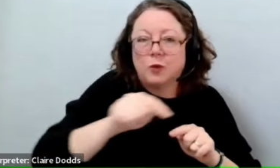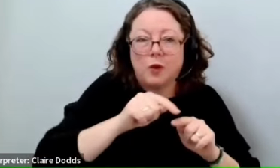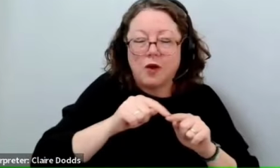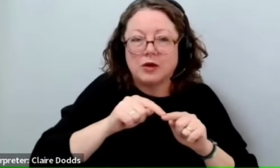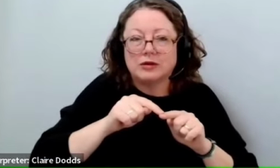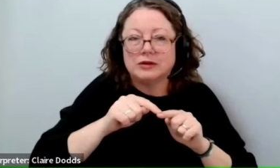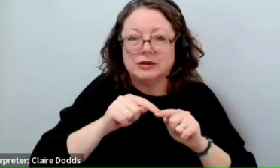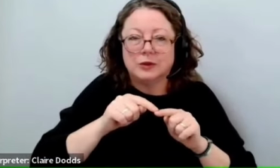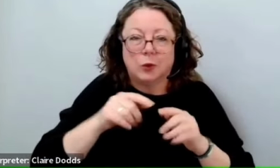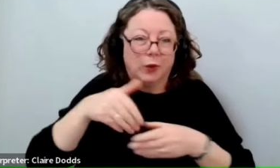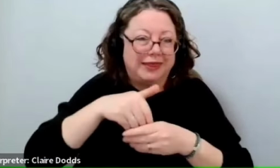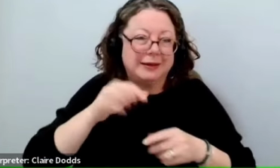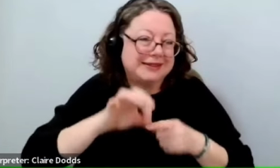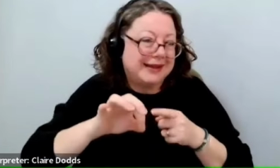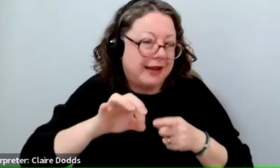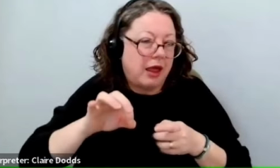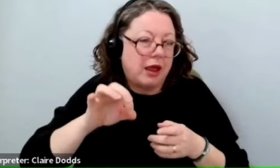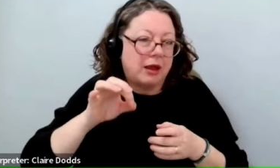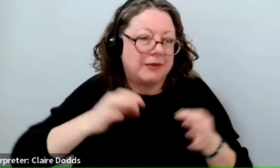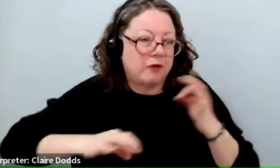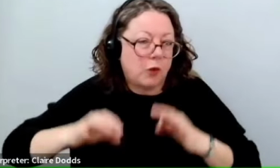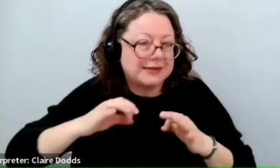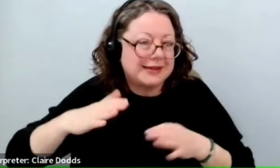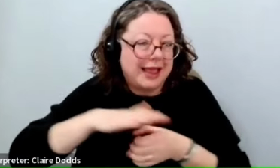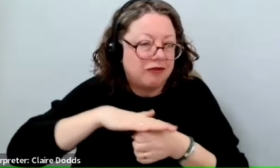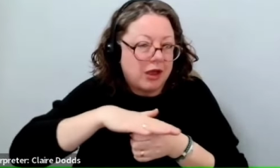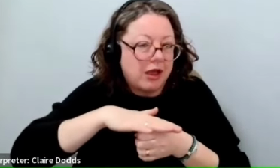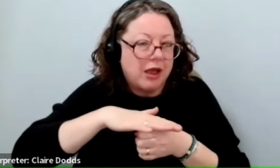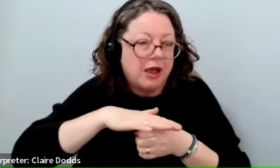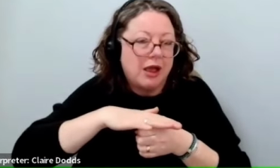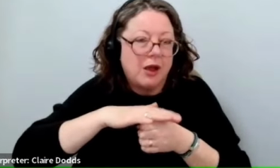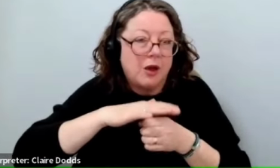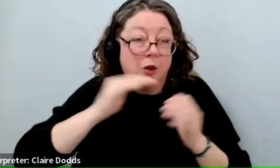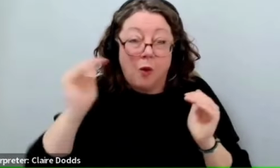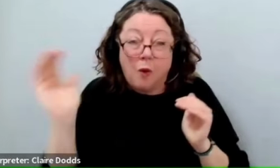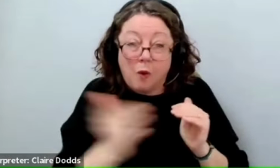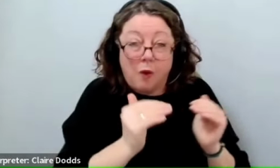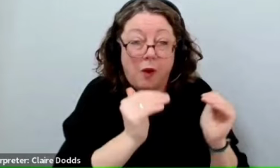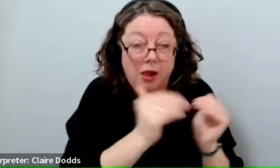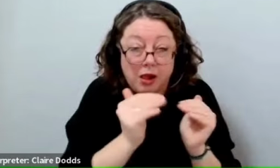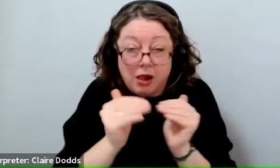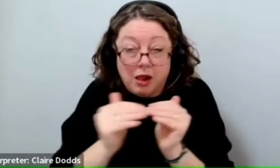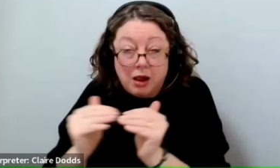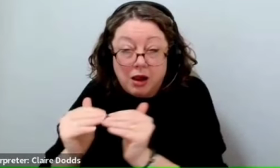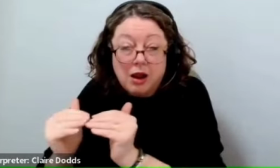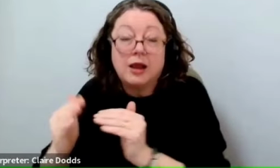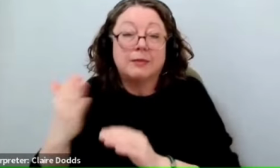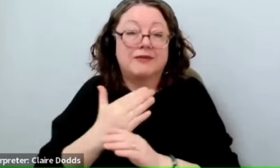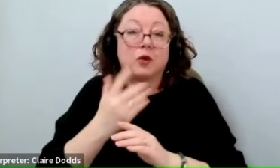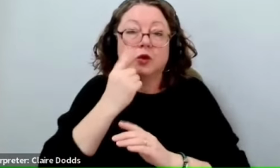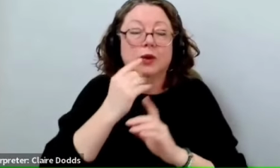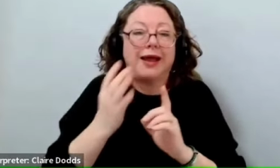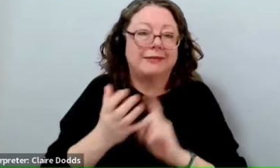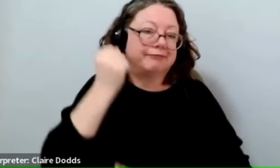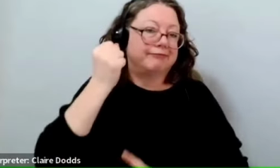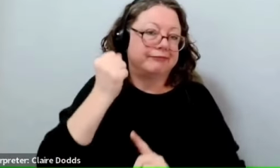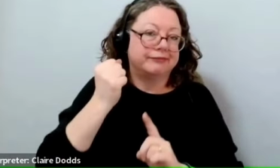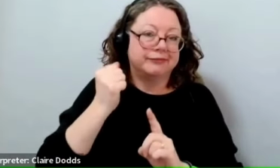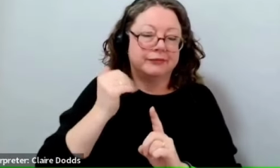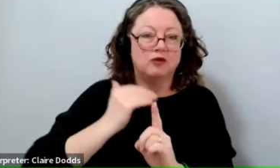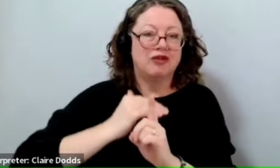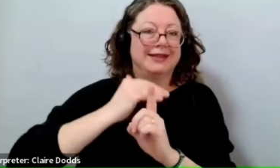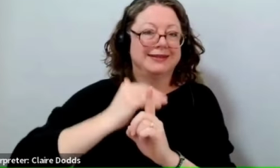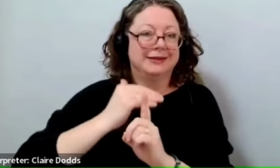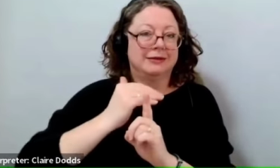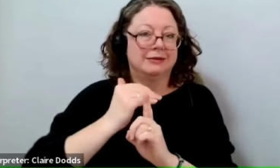every aspect of what's within that criteria or that performance area has to be hit in order to give it a rating of